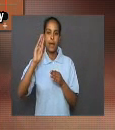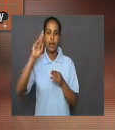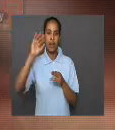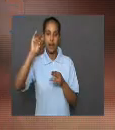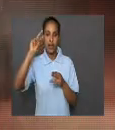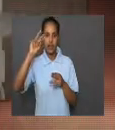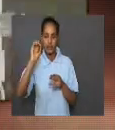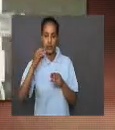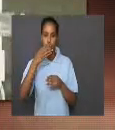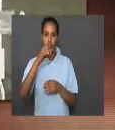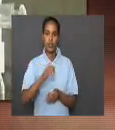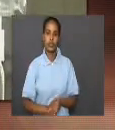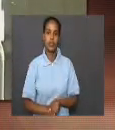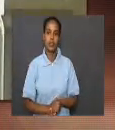solution.